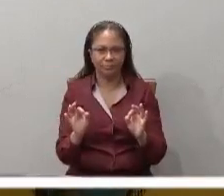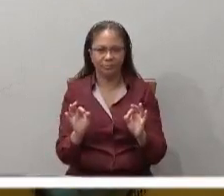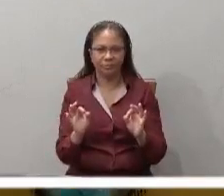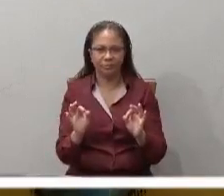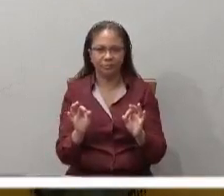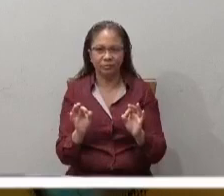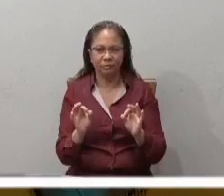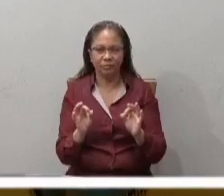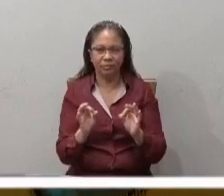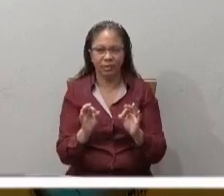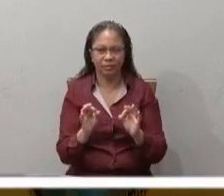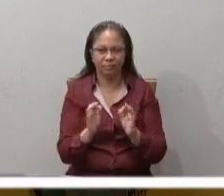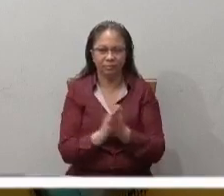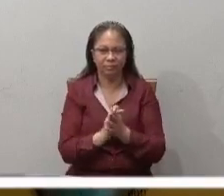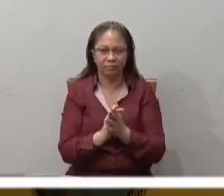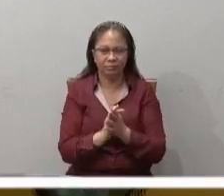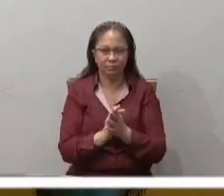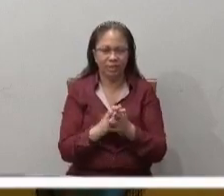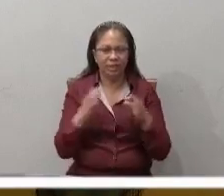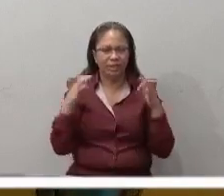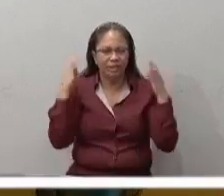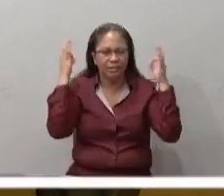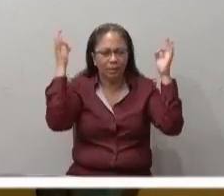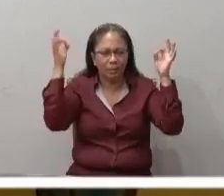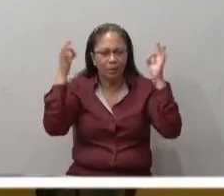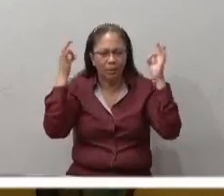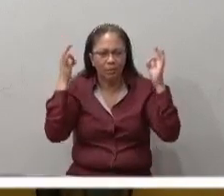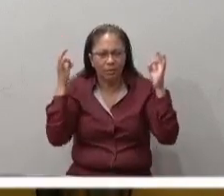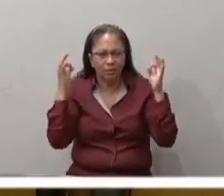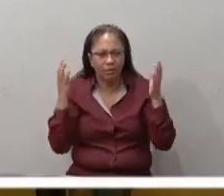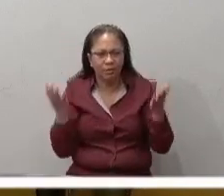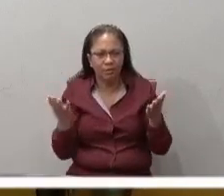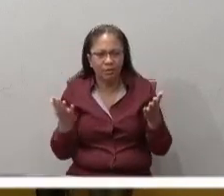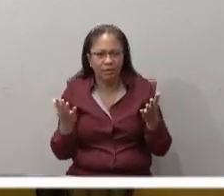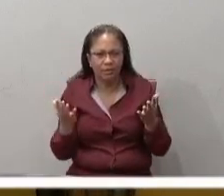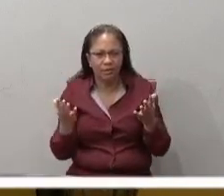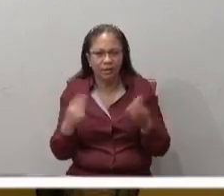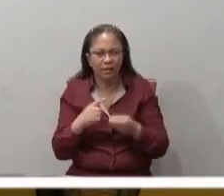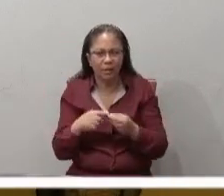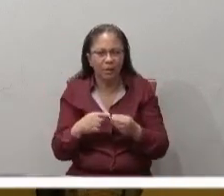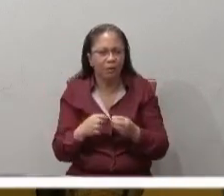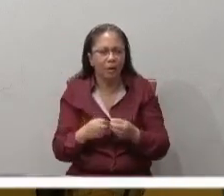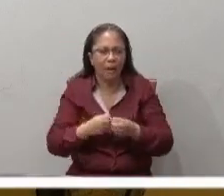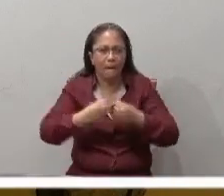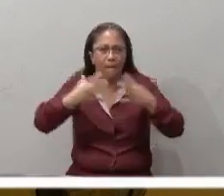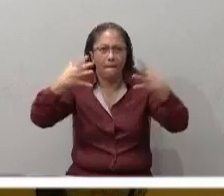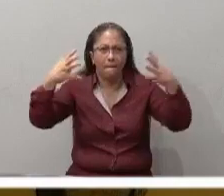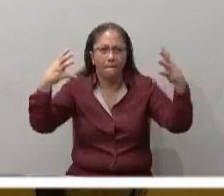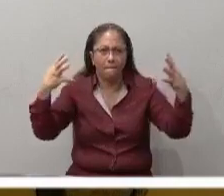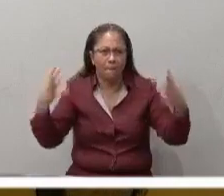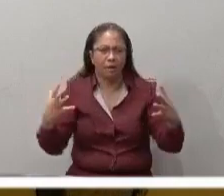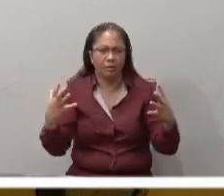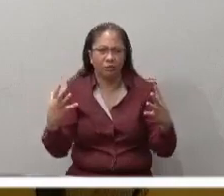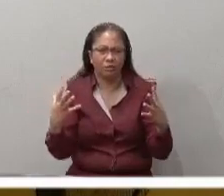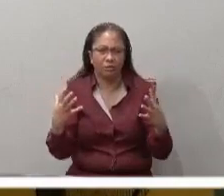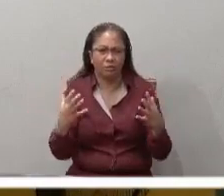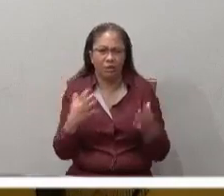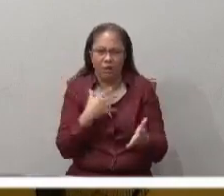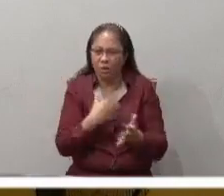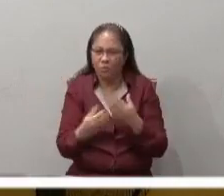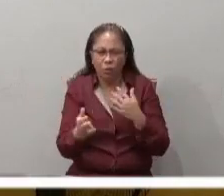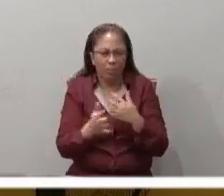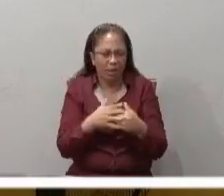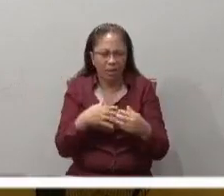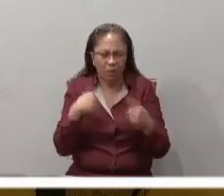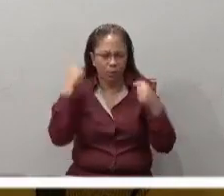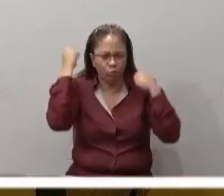is not a banquet of scarcity. This is a text of incredible abundance, that in the midst of all the trials